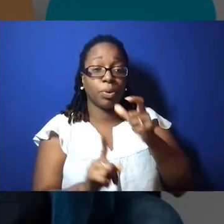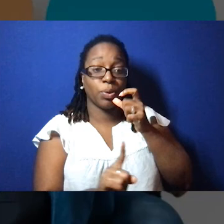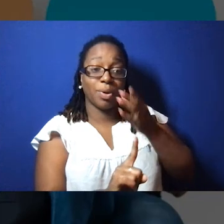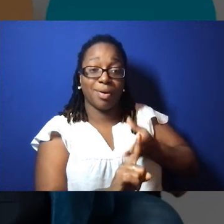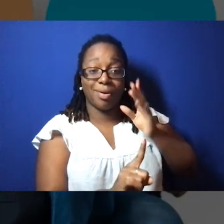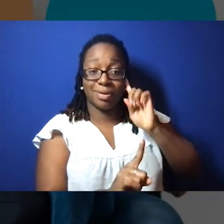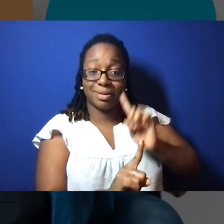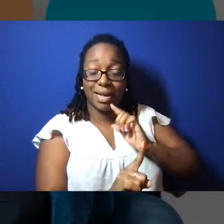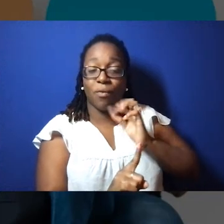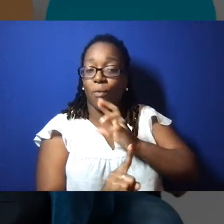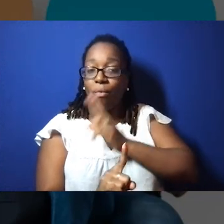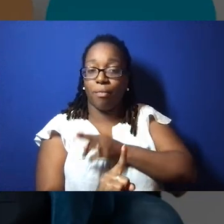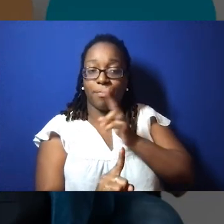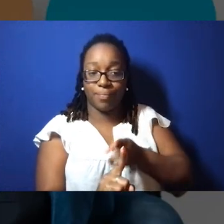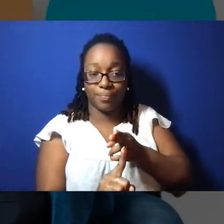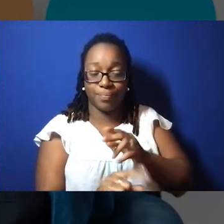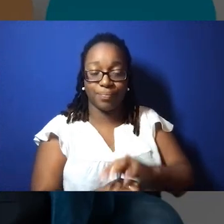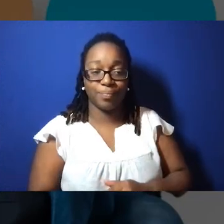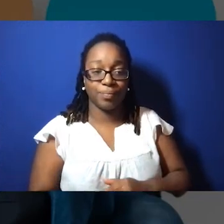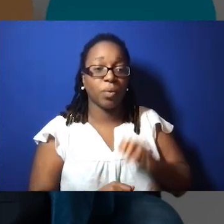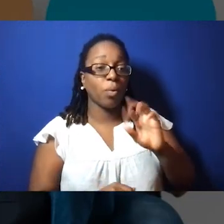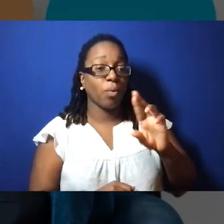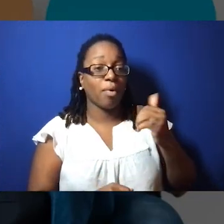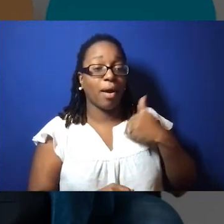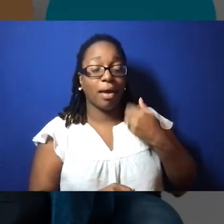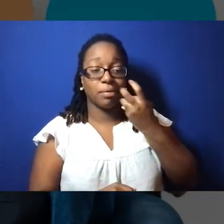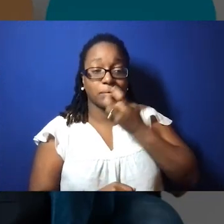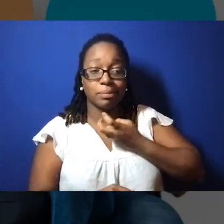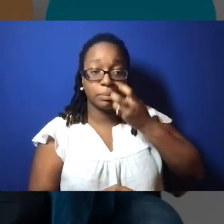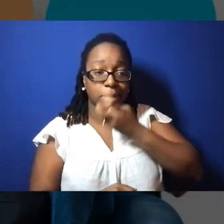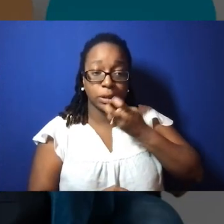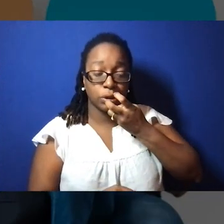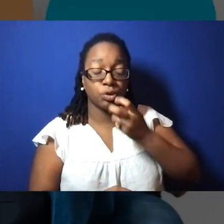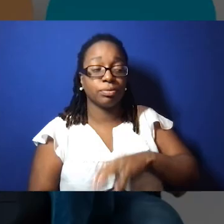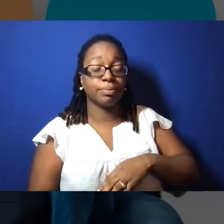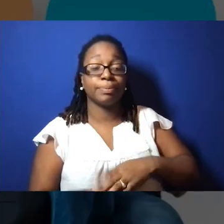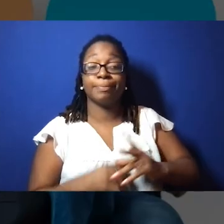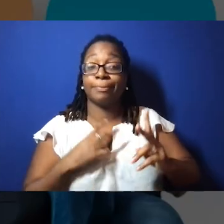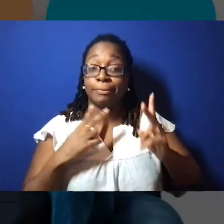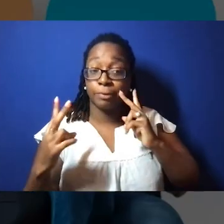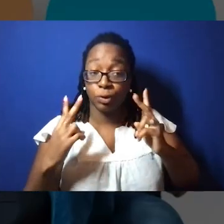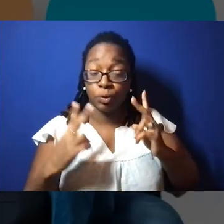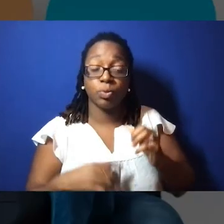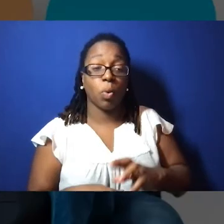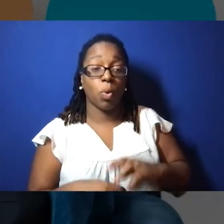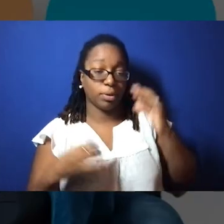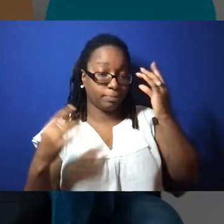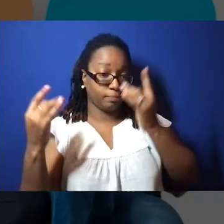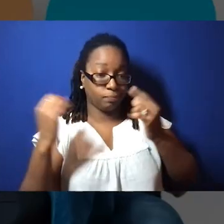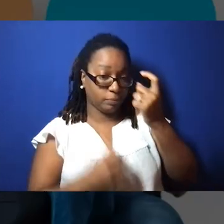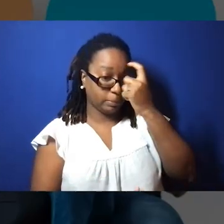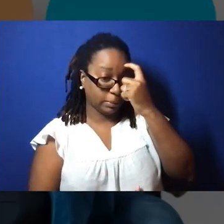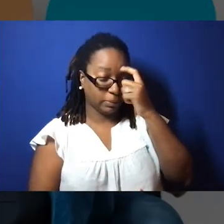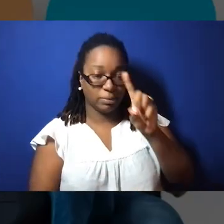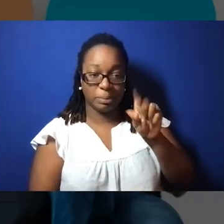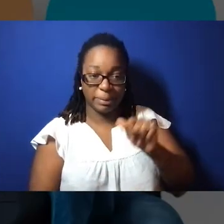including people who are deaf or hard of hearing, or have a speech, vision, or